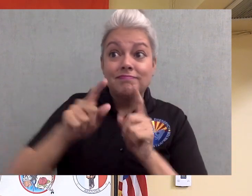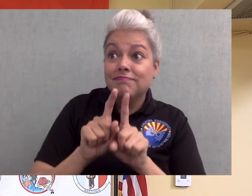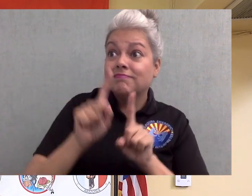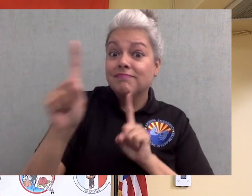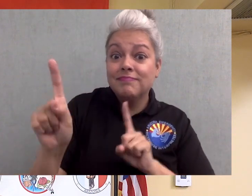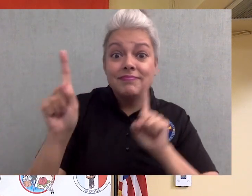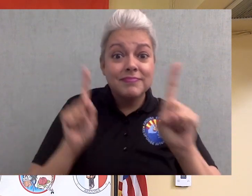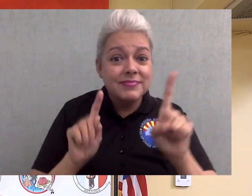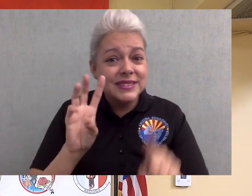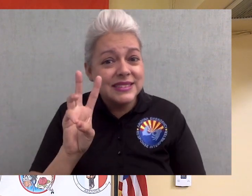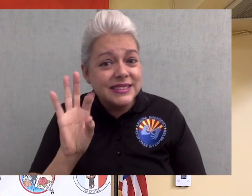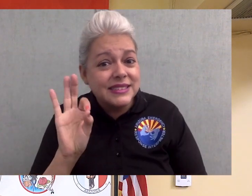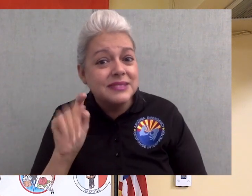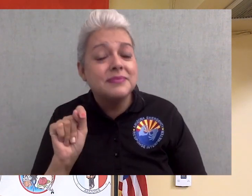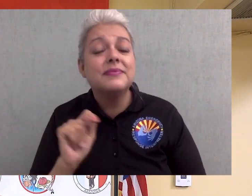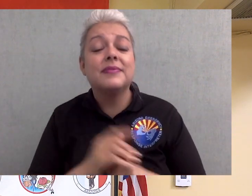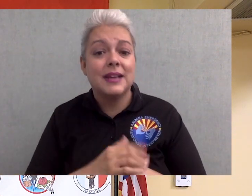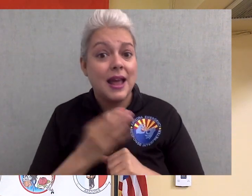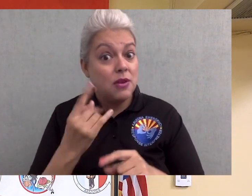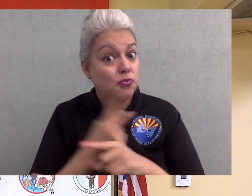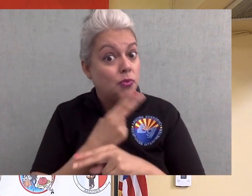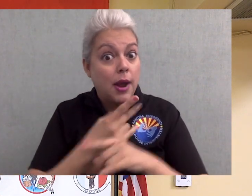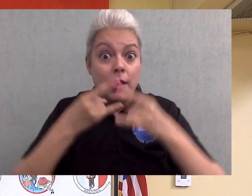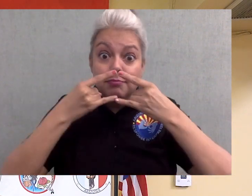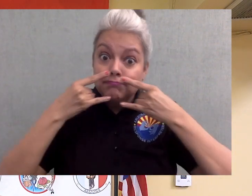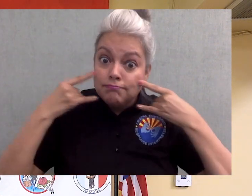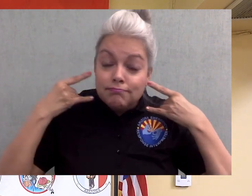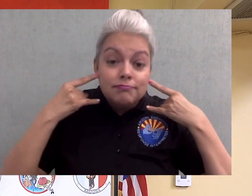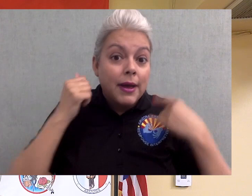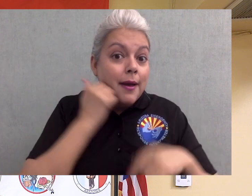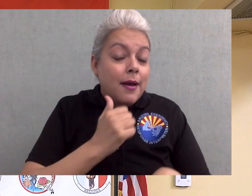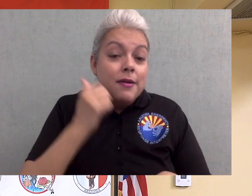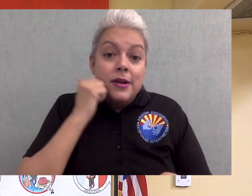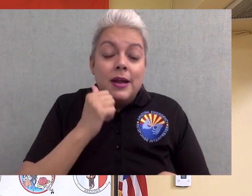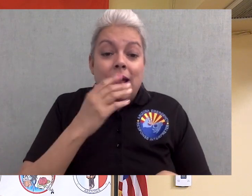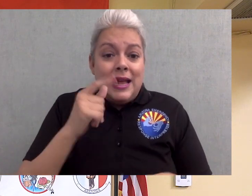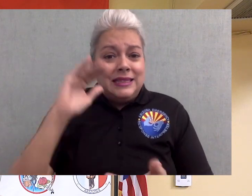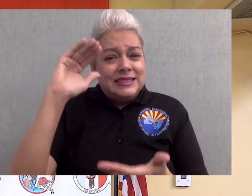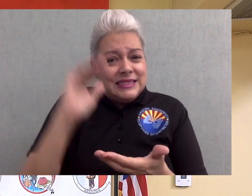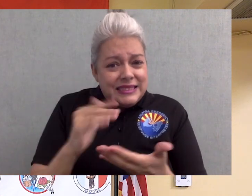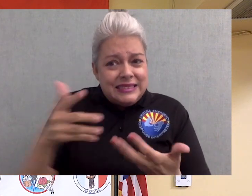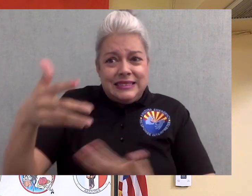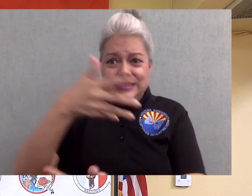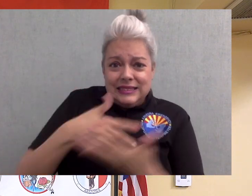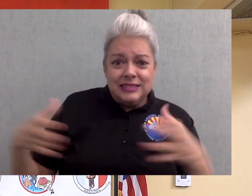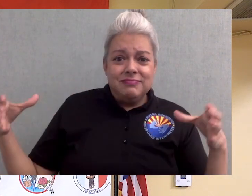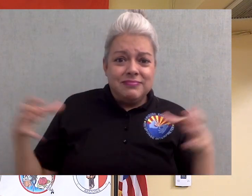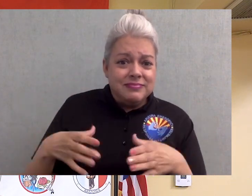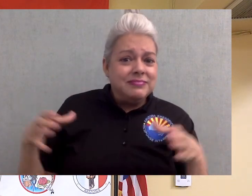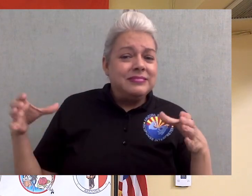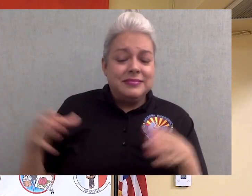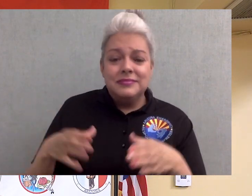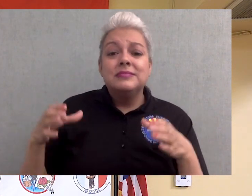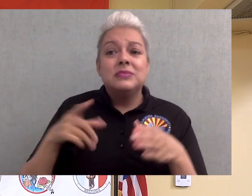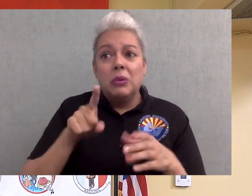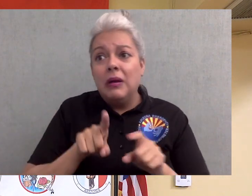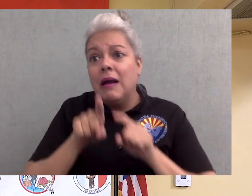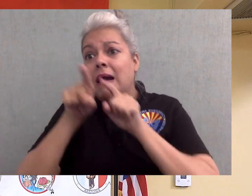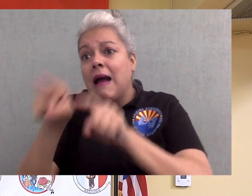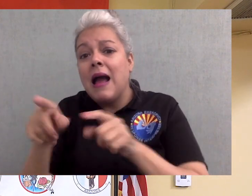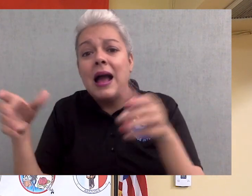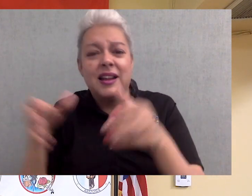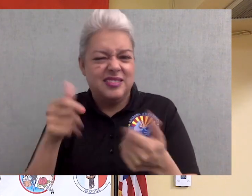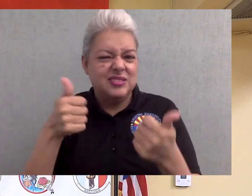distancing, and wearing your face mask, and really try to reduce the number of gatherings that you're having or that you're going